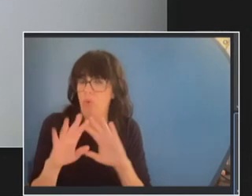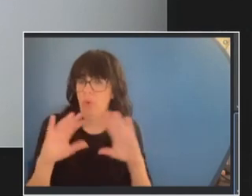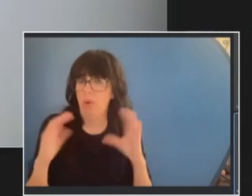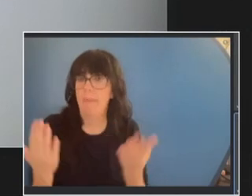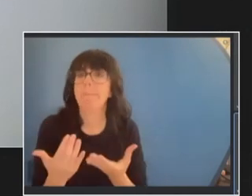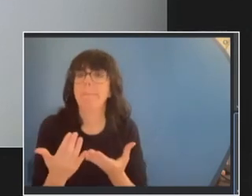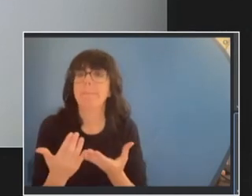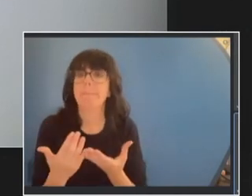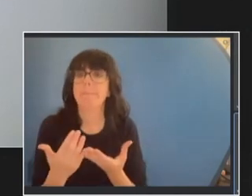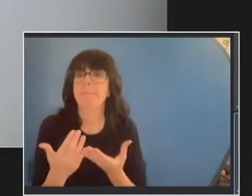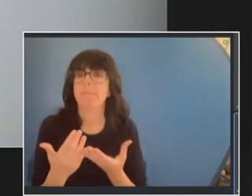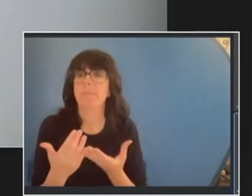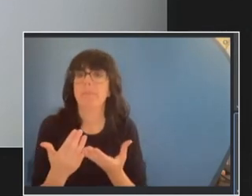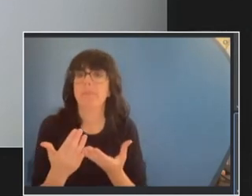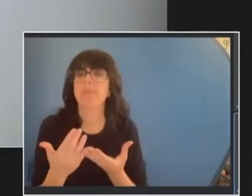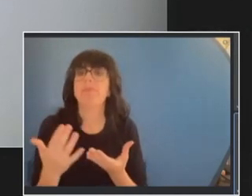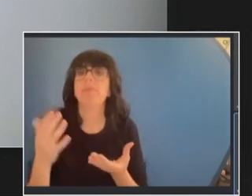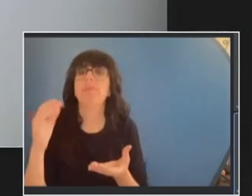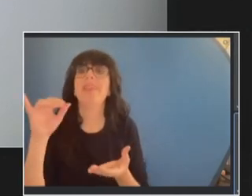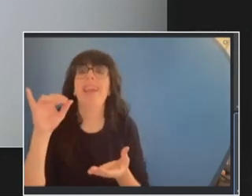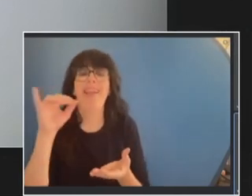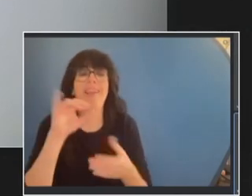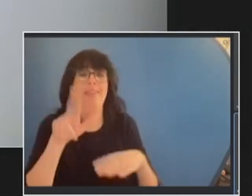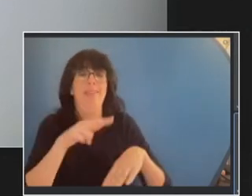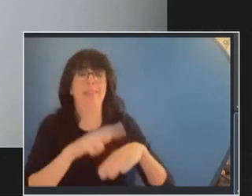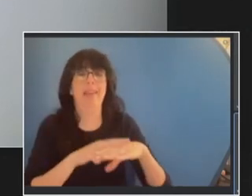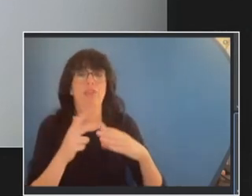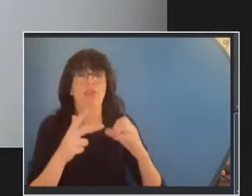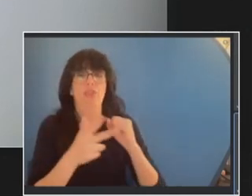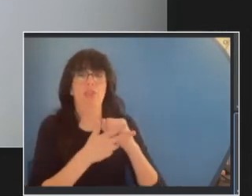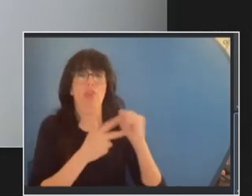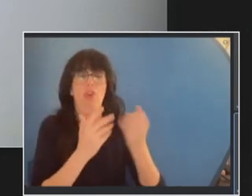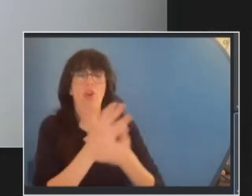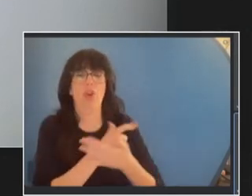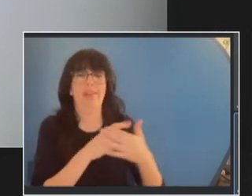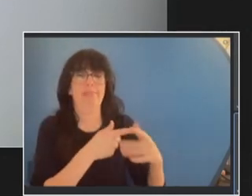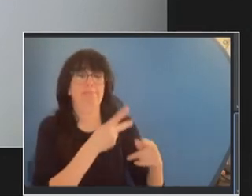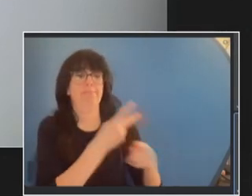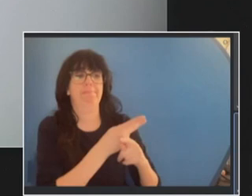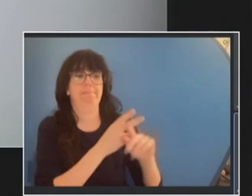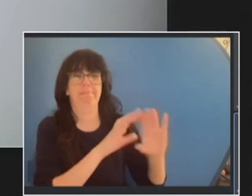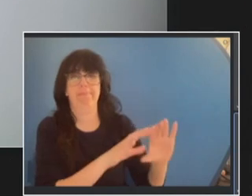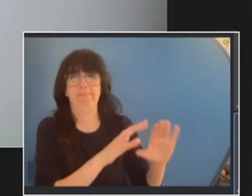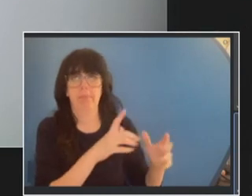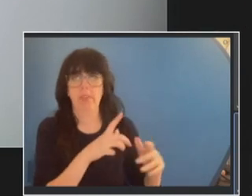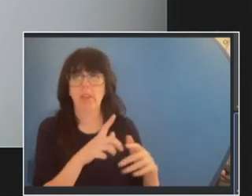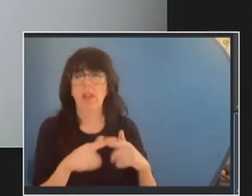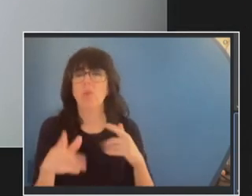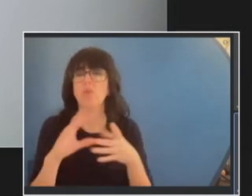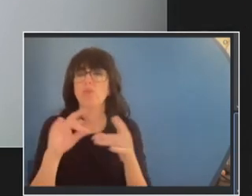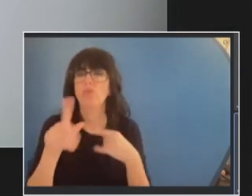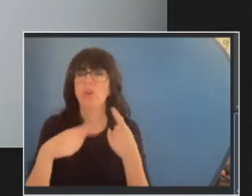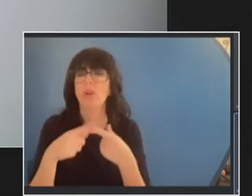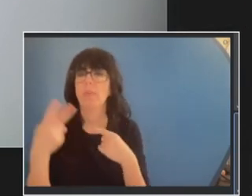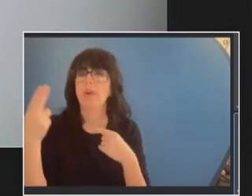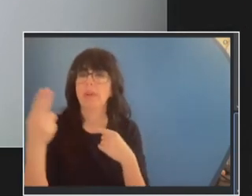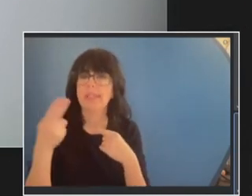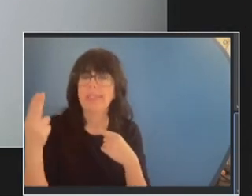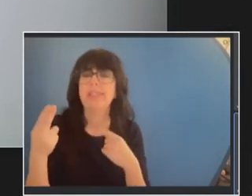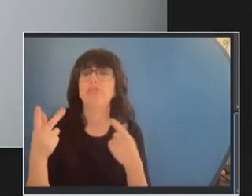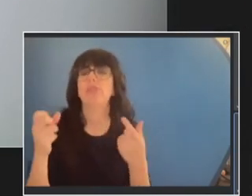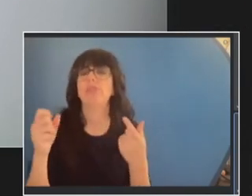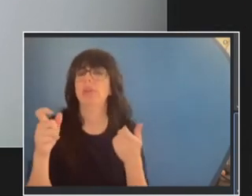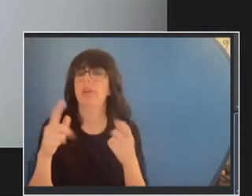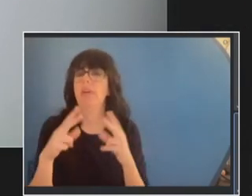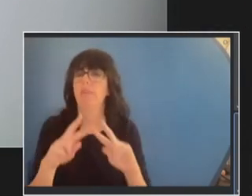among the holdings of the National Archives. And we talk about the history of peaceful protest